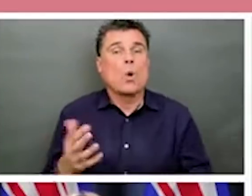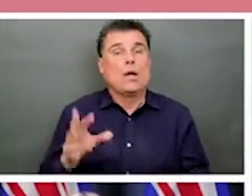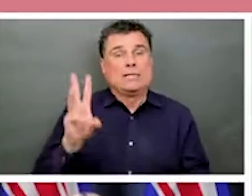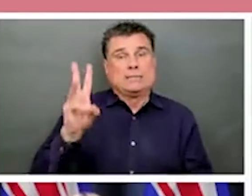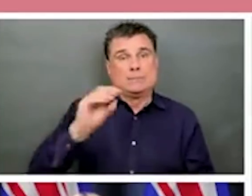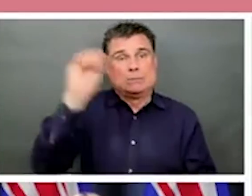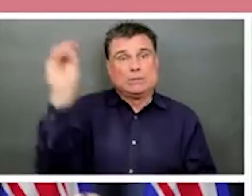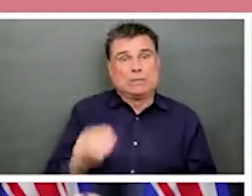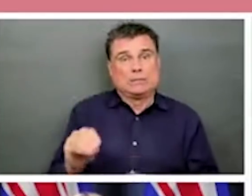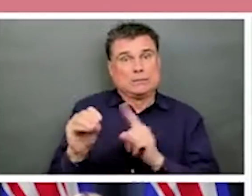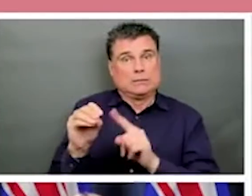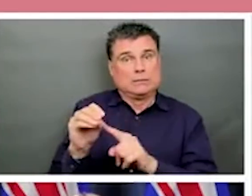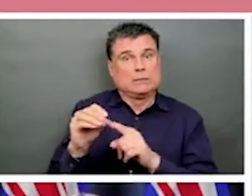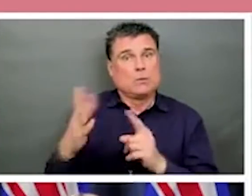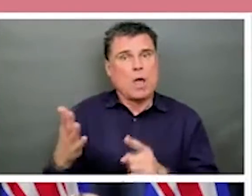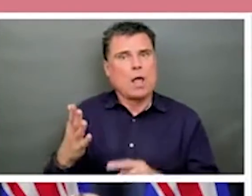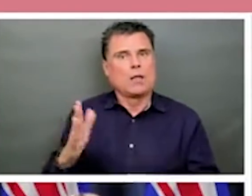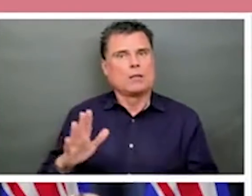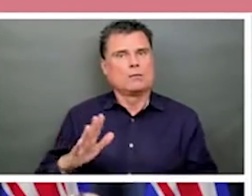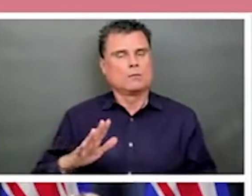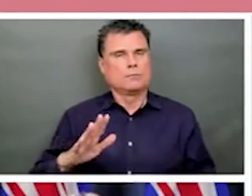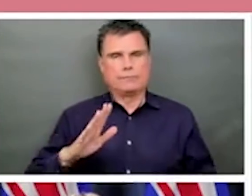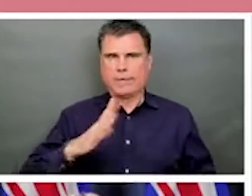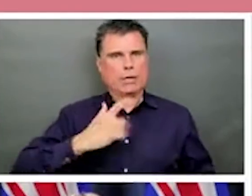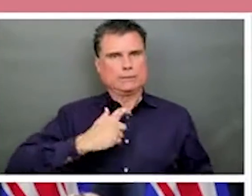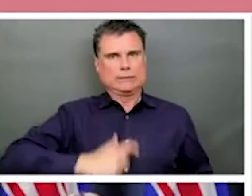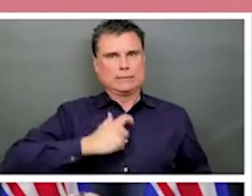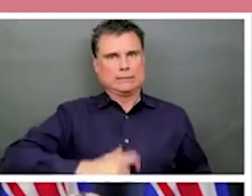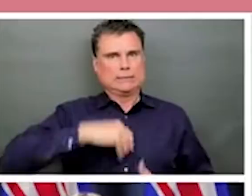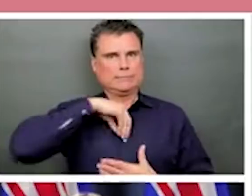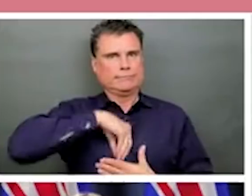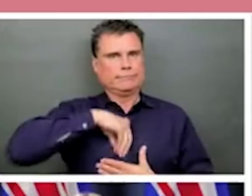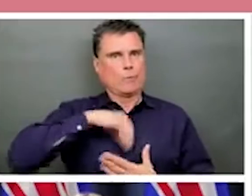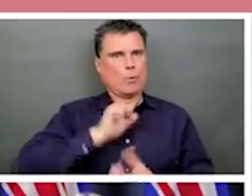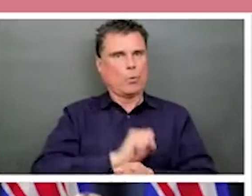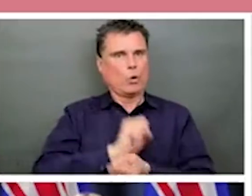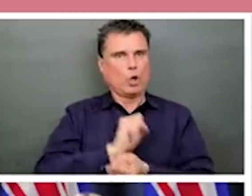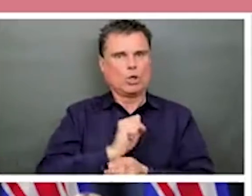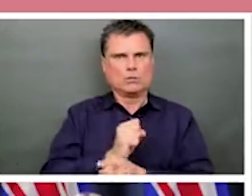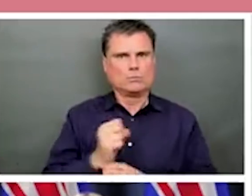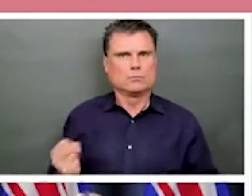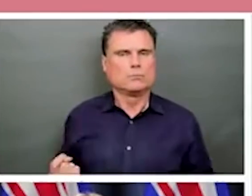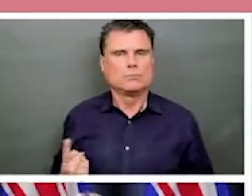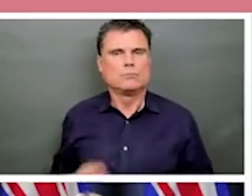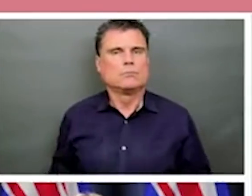their identification related to their work.